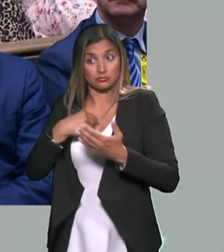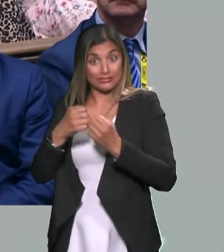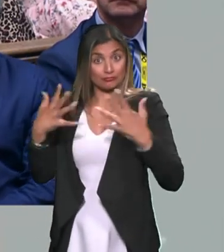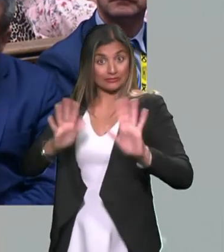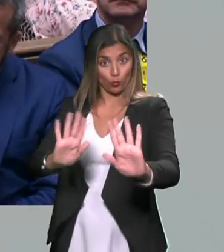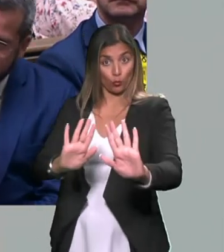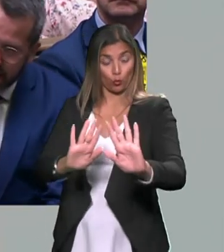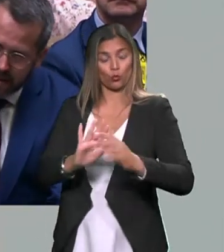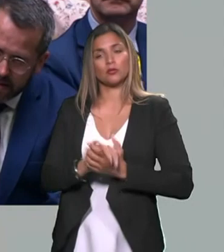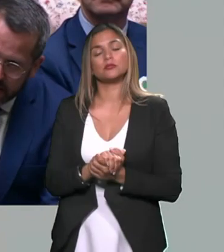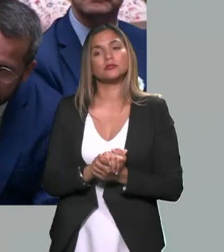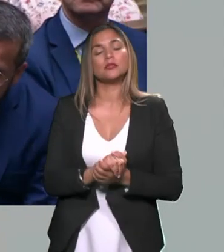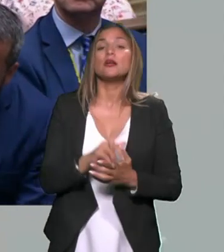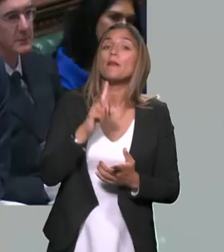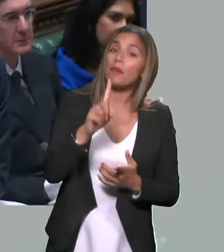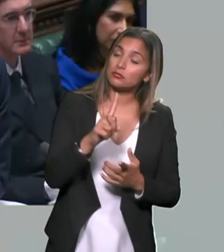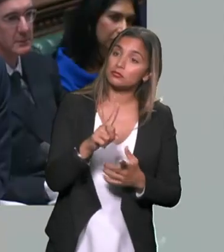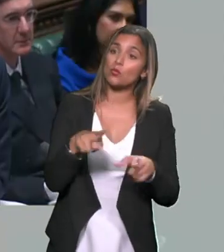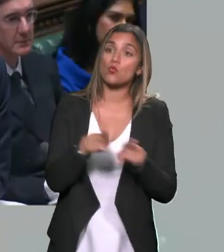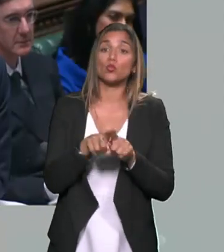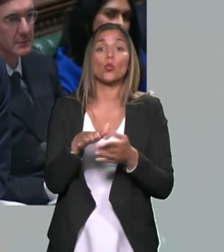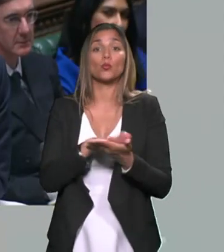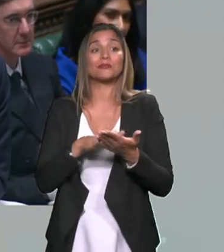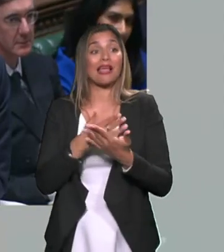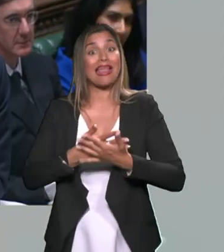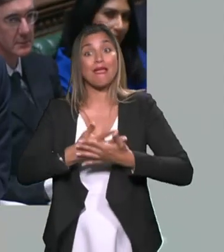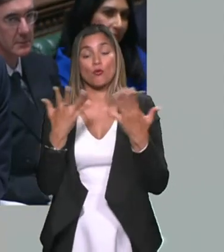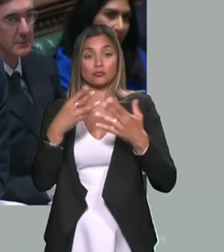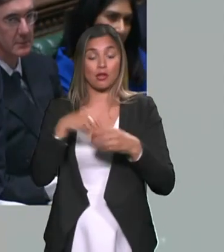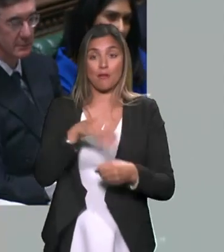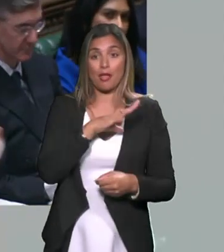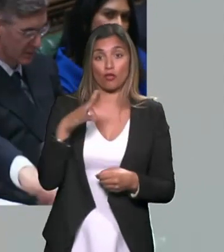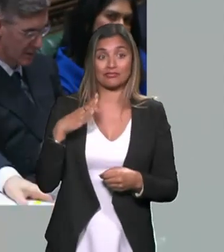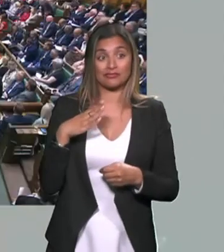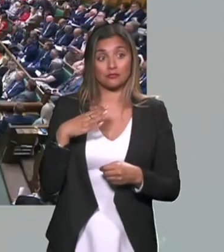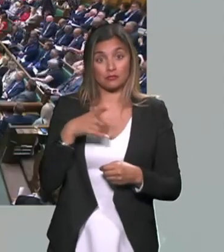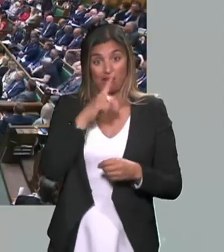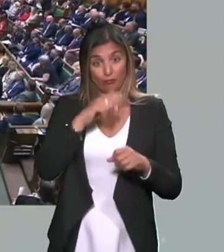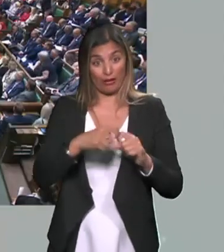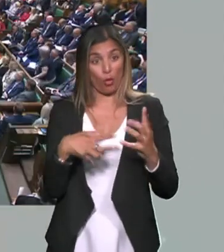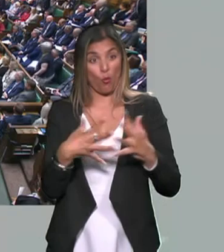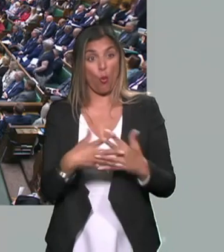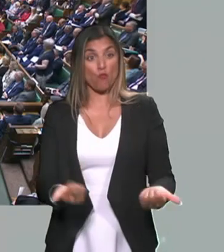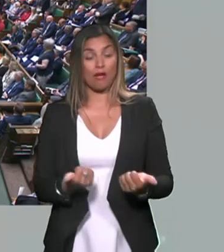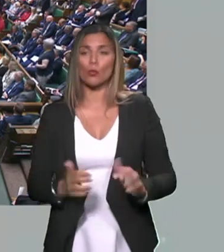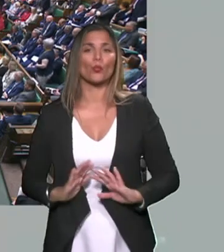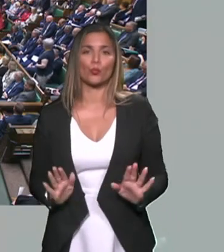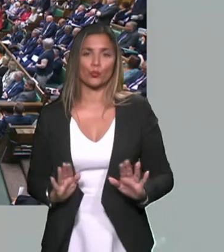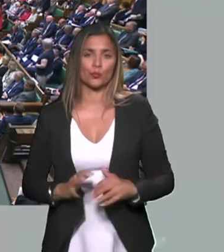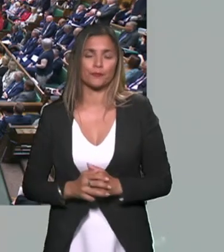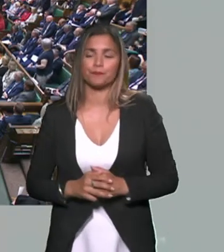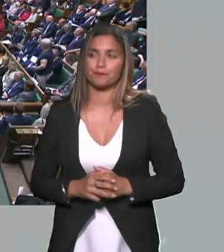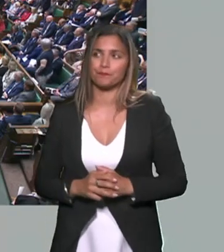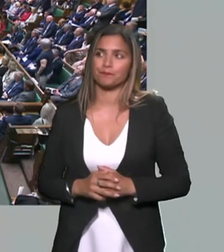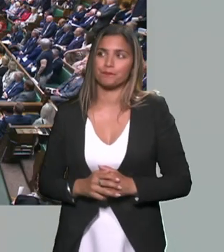Speaker, nor does it mean that anybody who serves in Her Majesty's Armed Forces is above the law. Can I just warn other members